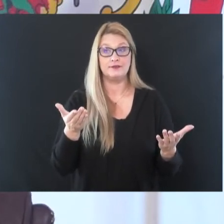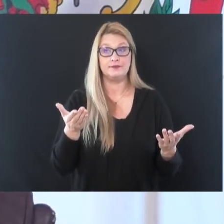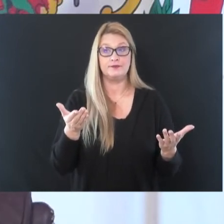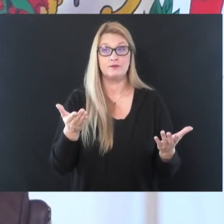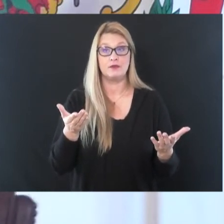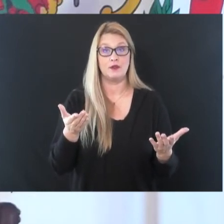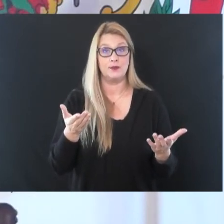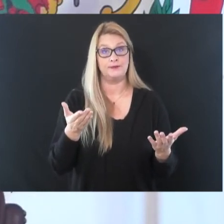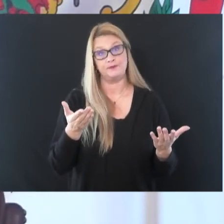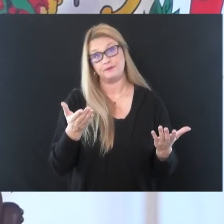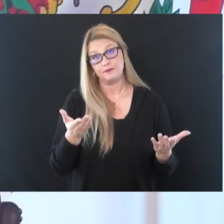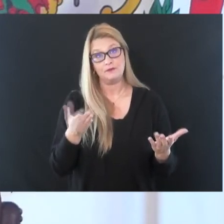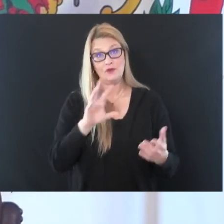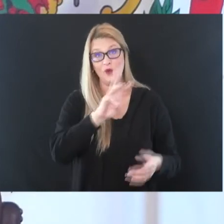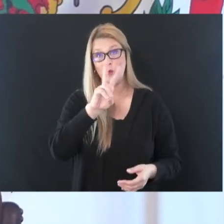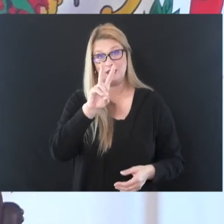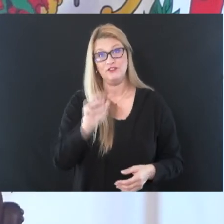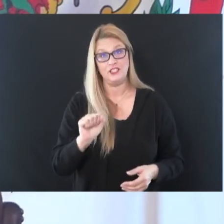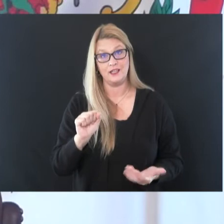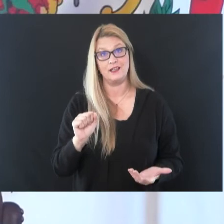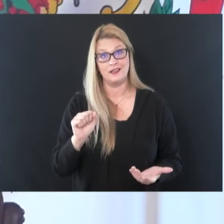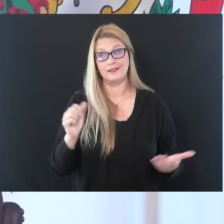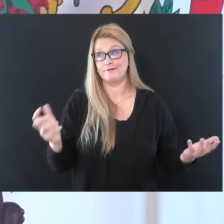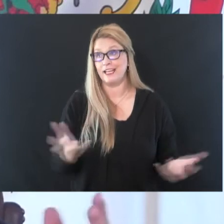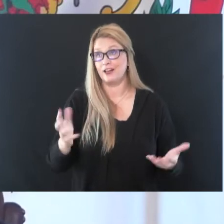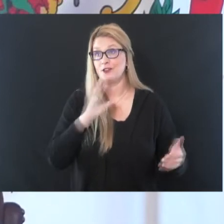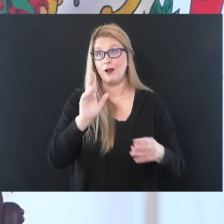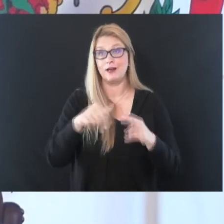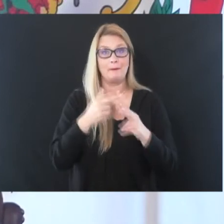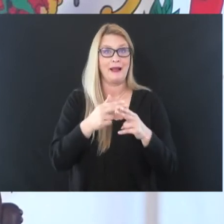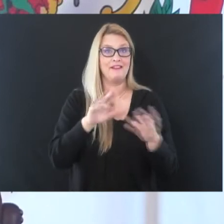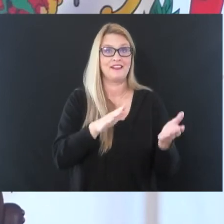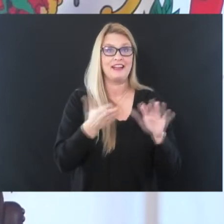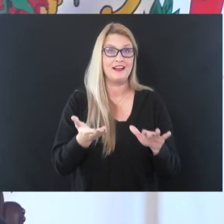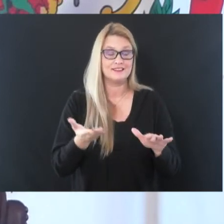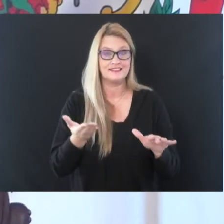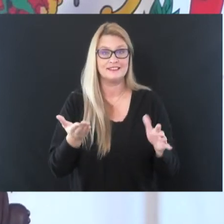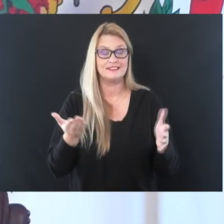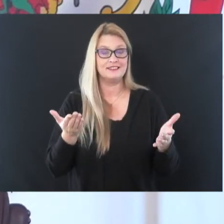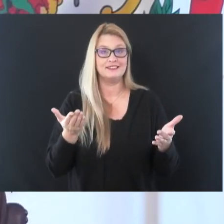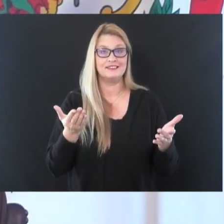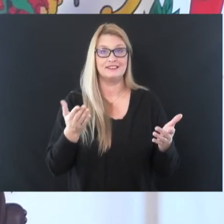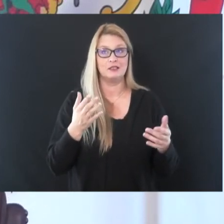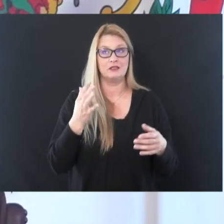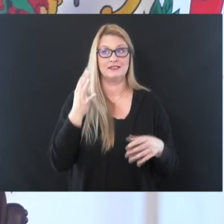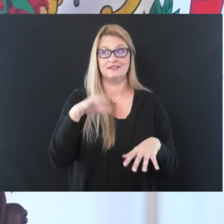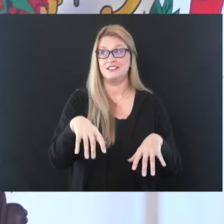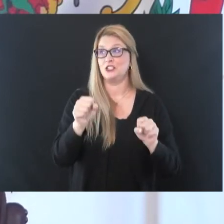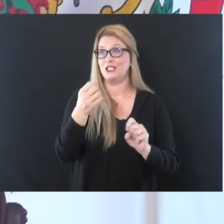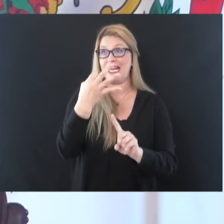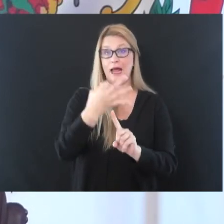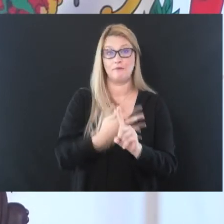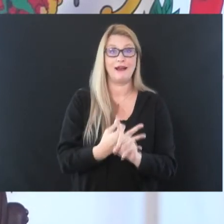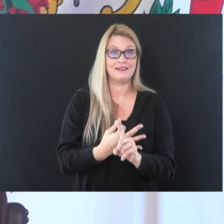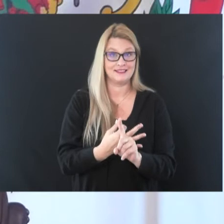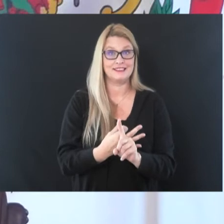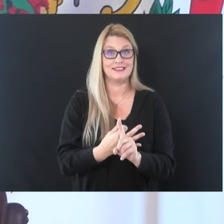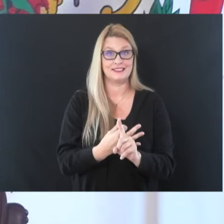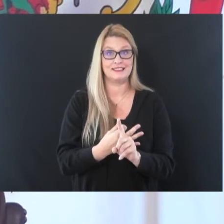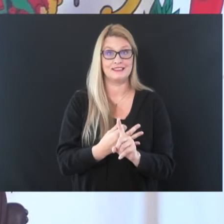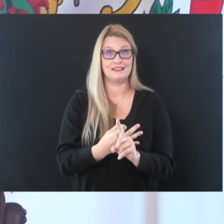Kenny, from a standpoint of West Virginia, it took, I don't know, probably 9 months to get to our